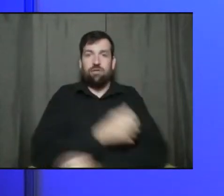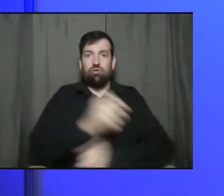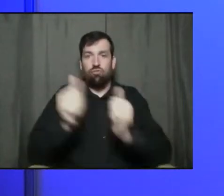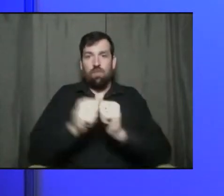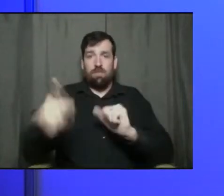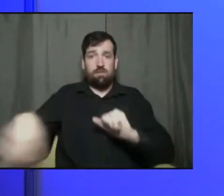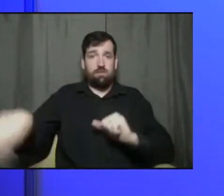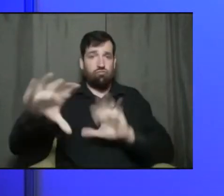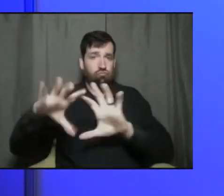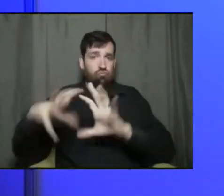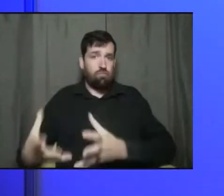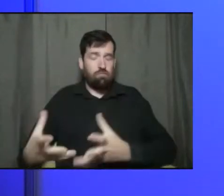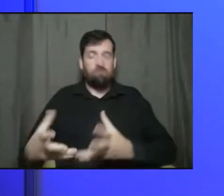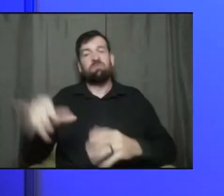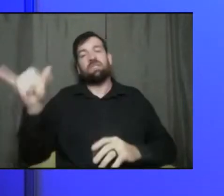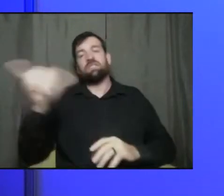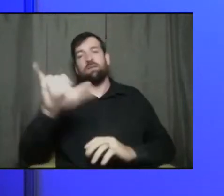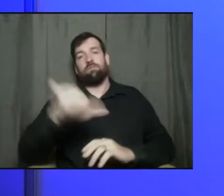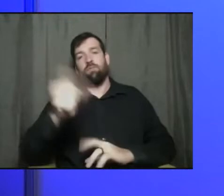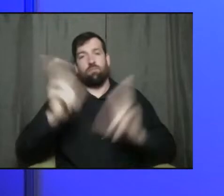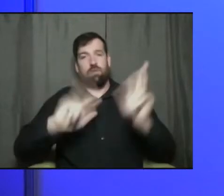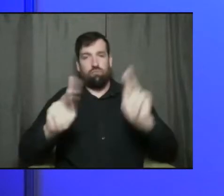for all other people as well.